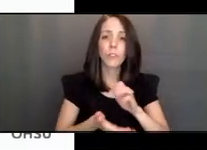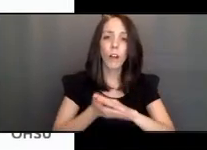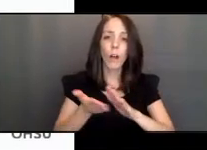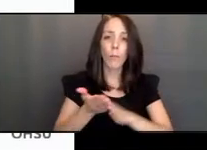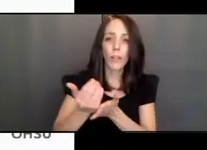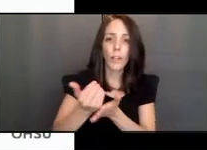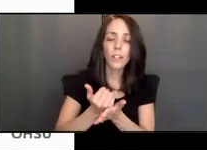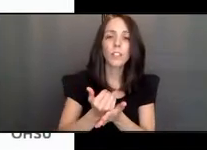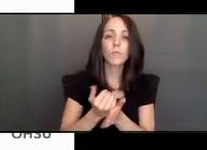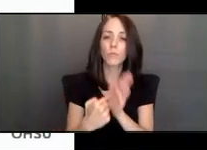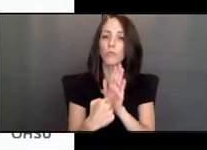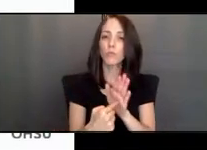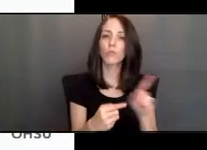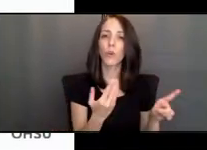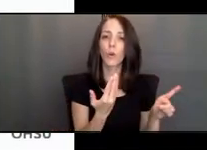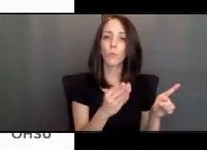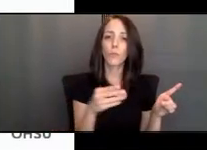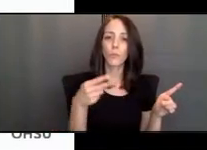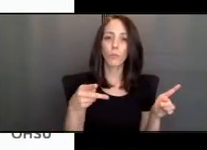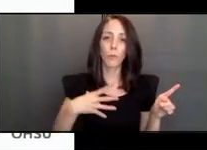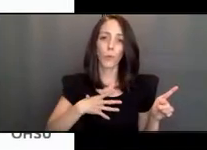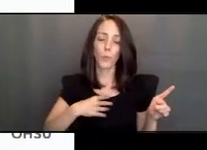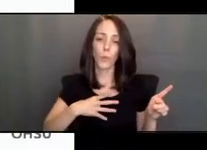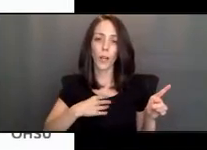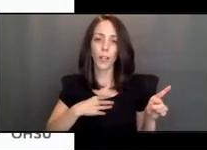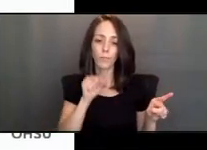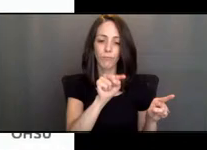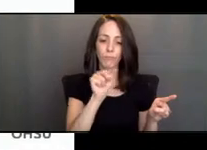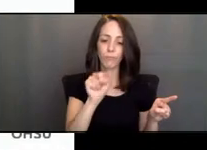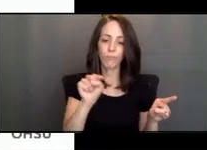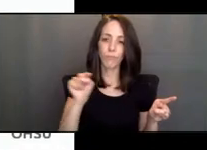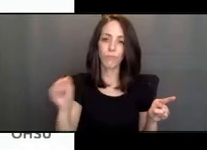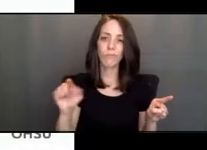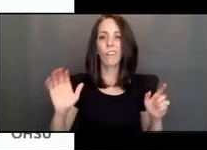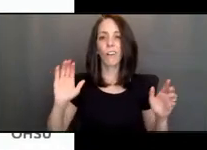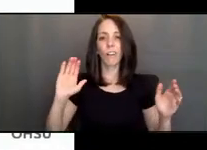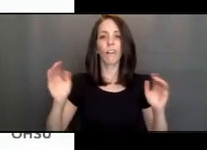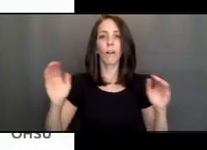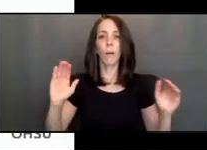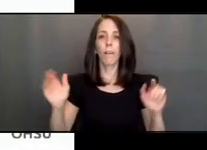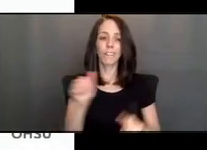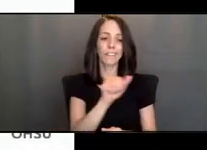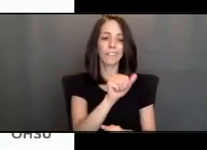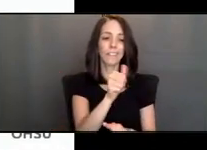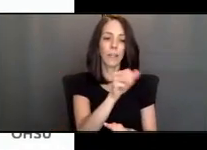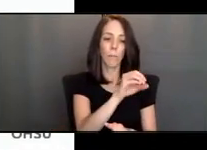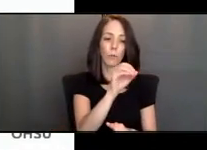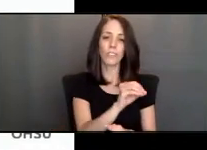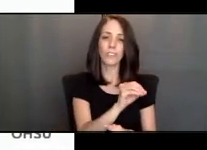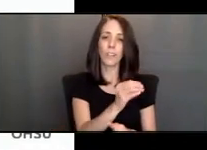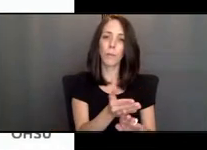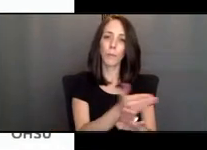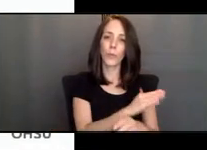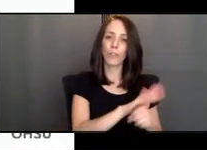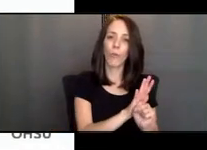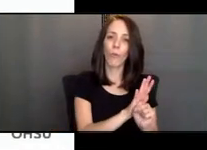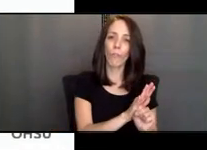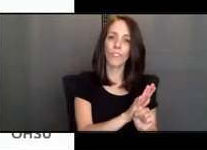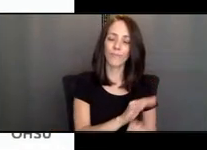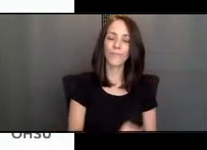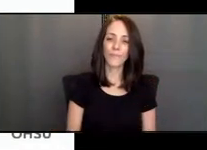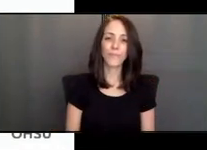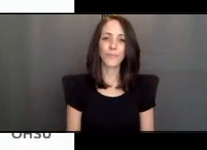white. This compares to 10% in pre-COVID budgets. Next slide.